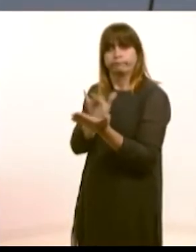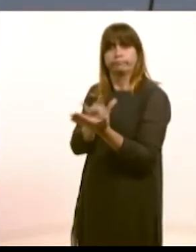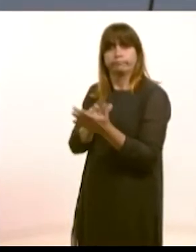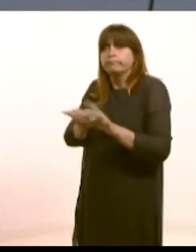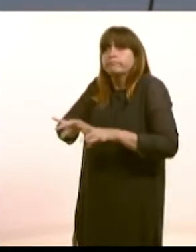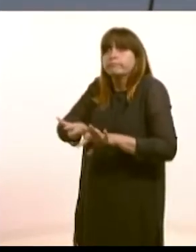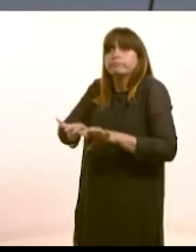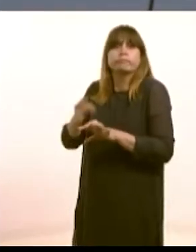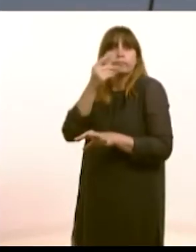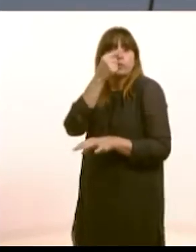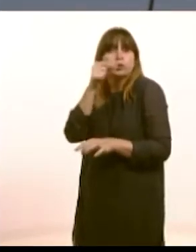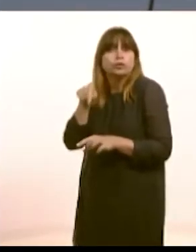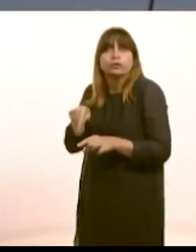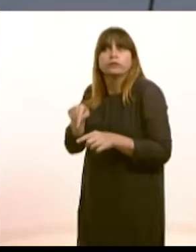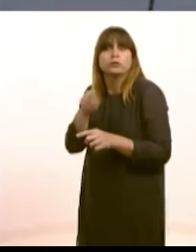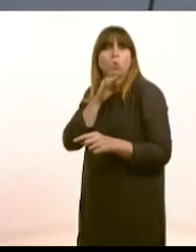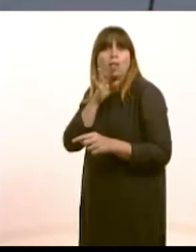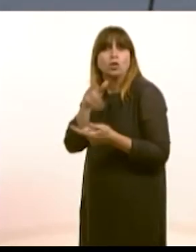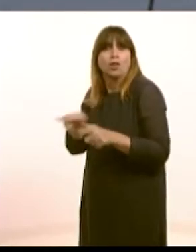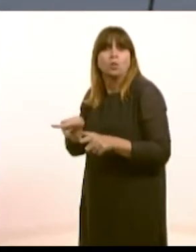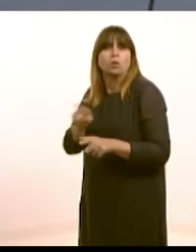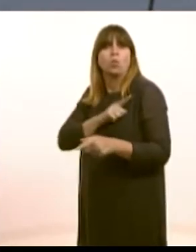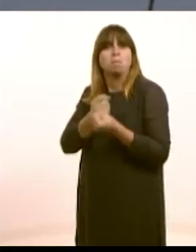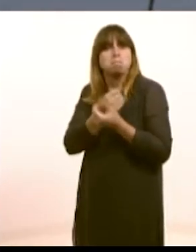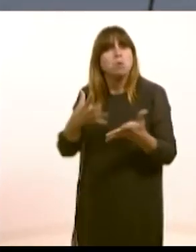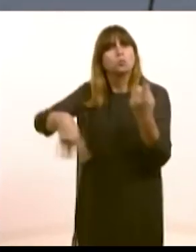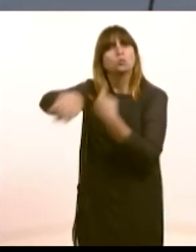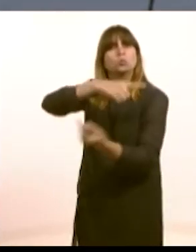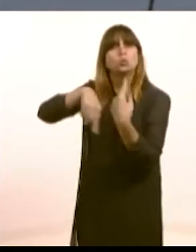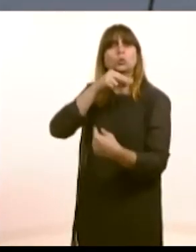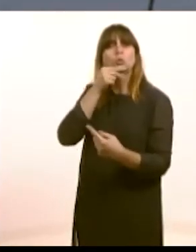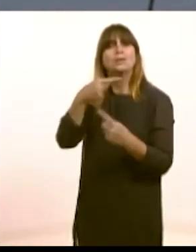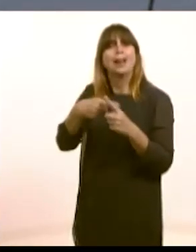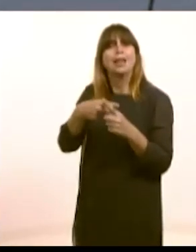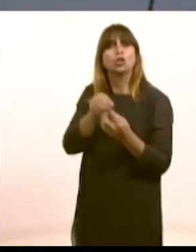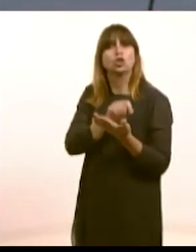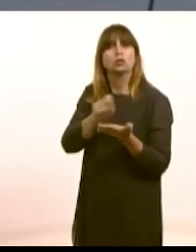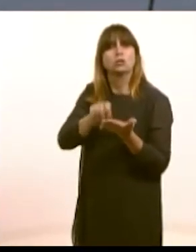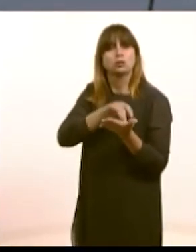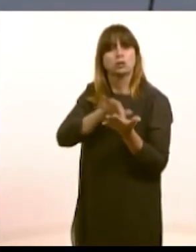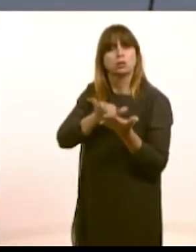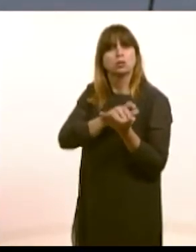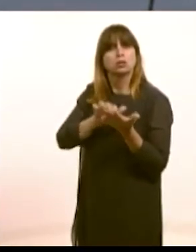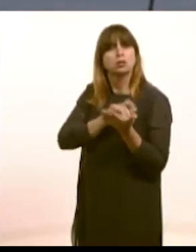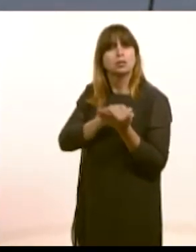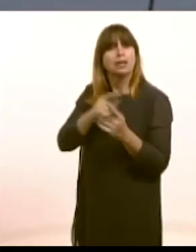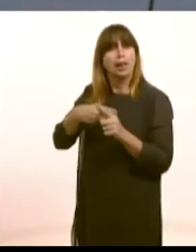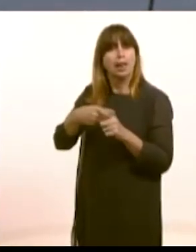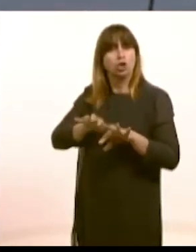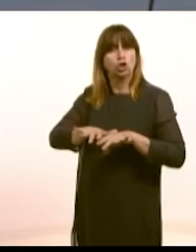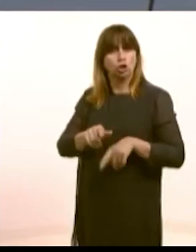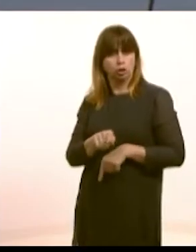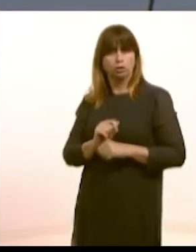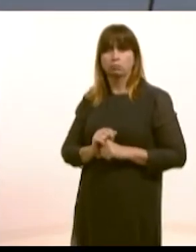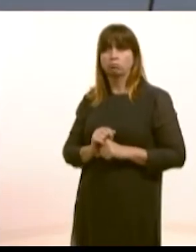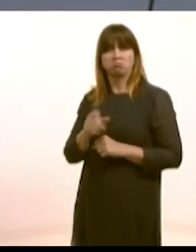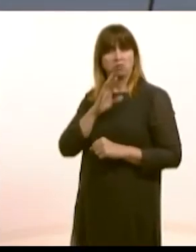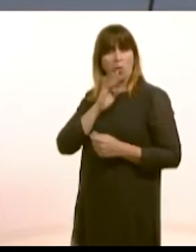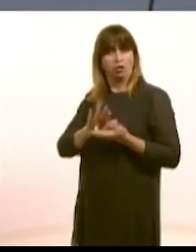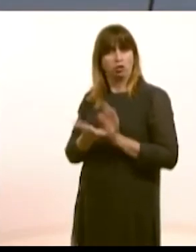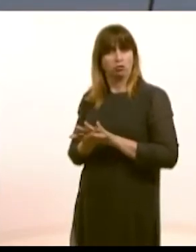because English tends to be the medium used online now. So under these circumstances, can you tell